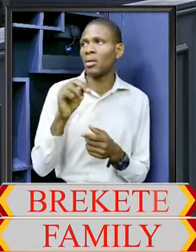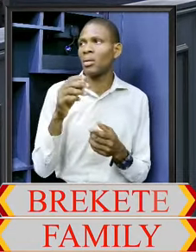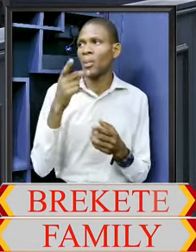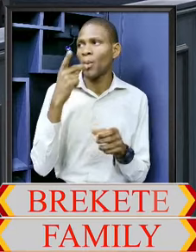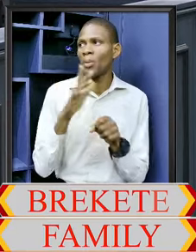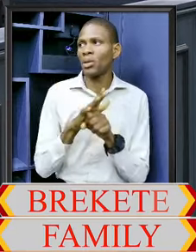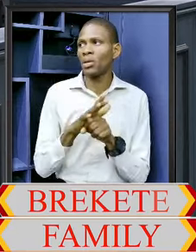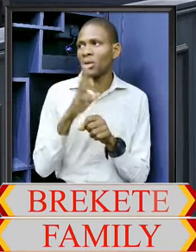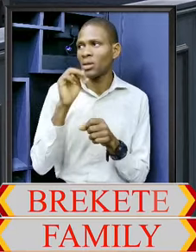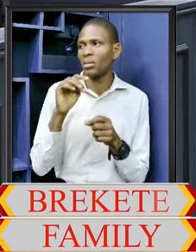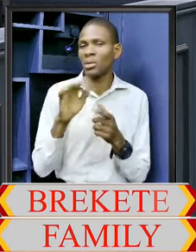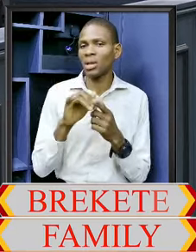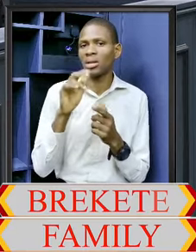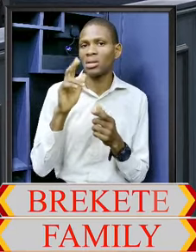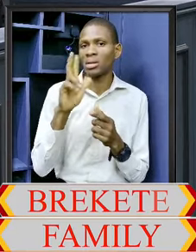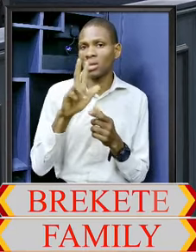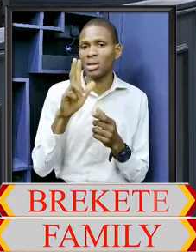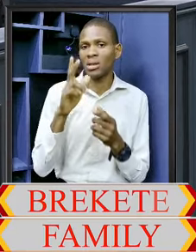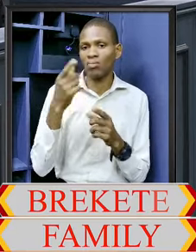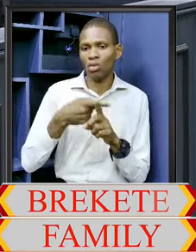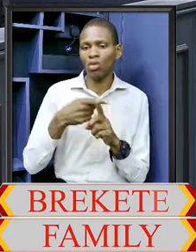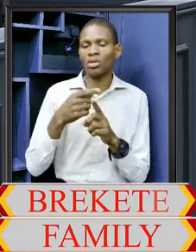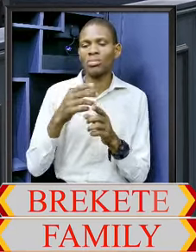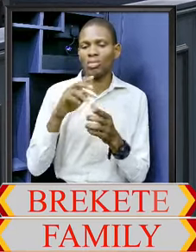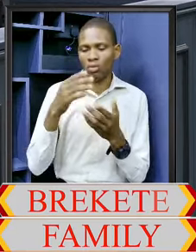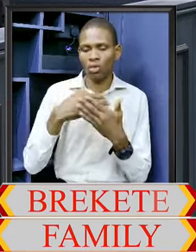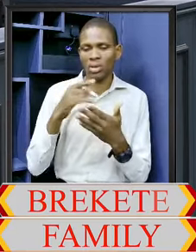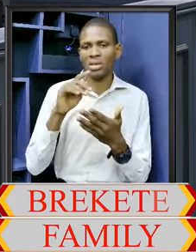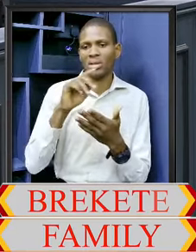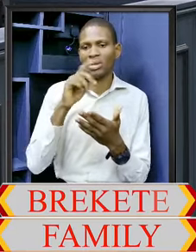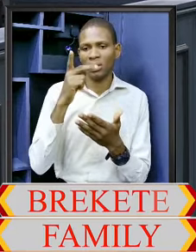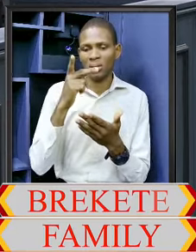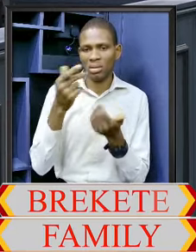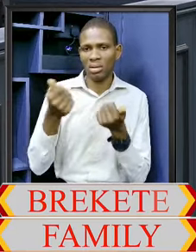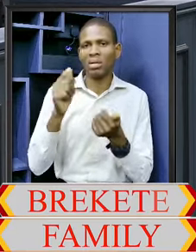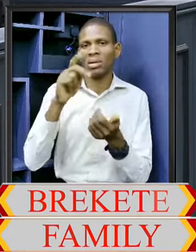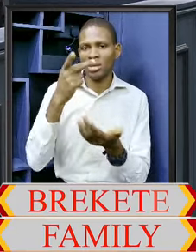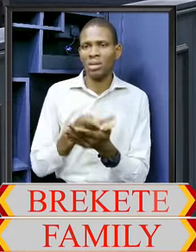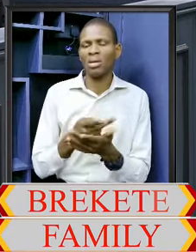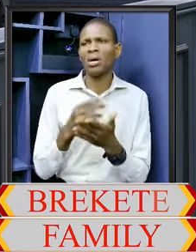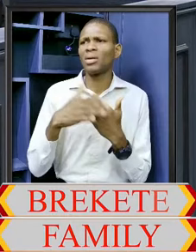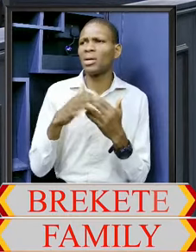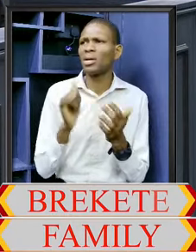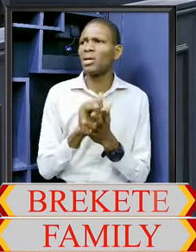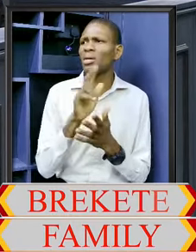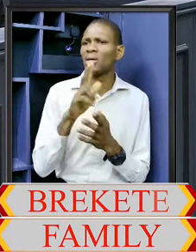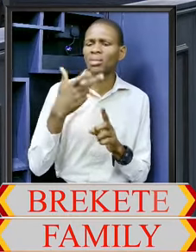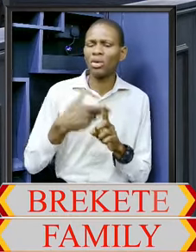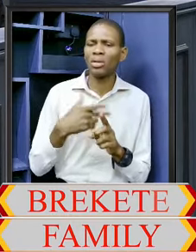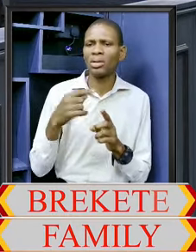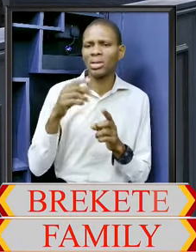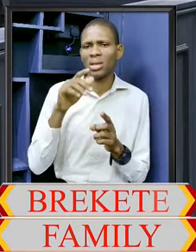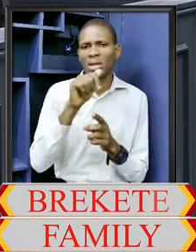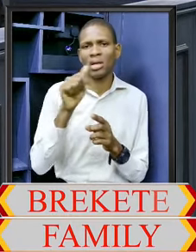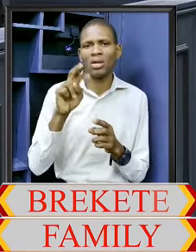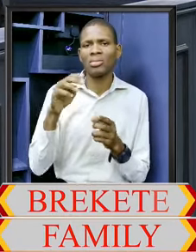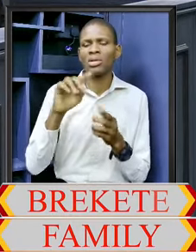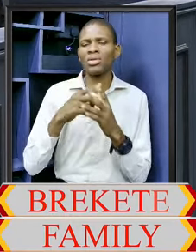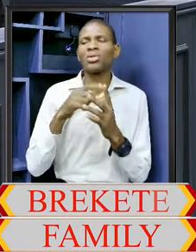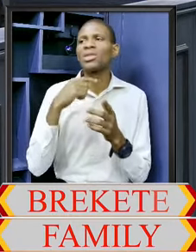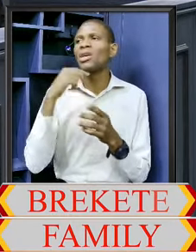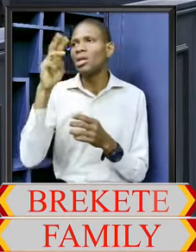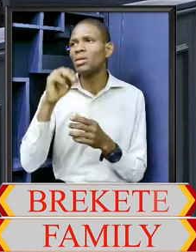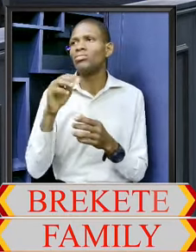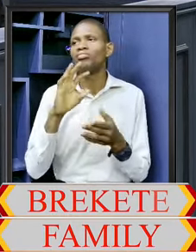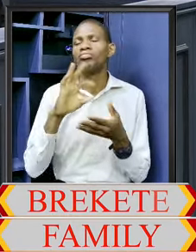tell him say now 3 months it go take make the cars get to Ram. But after that 3 months, now that's they tell him stories. We don't try to reach